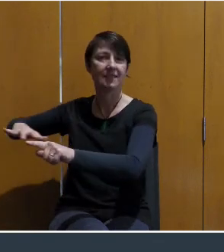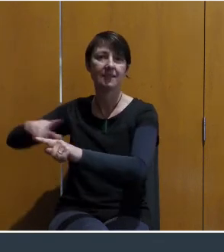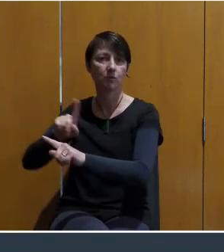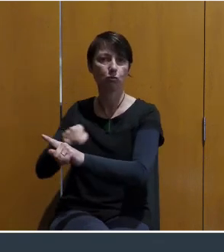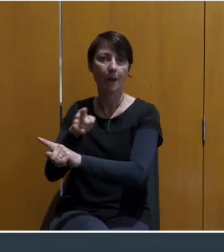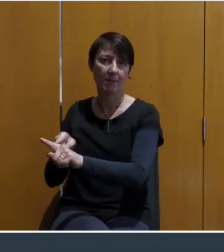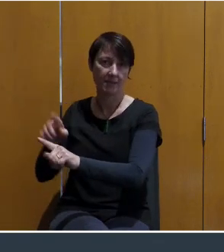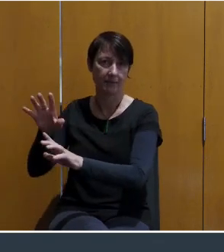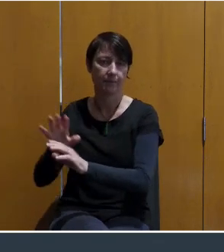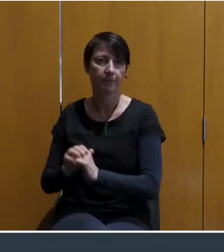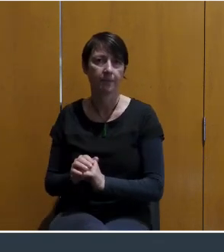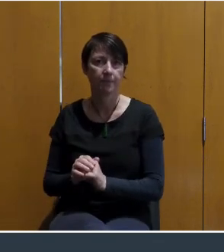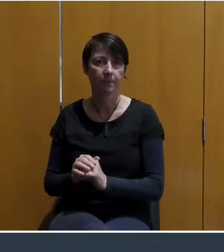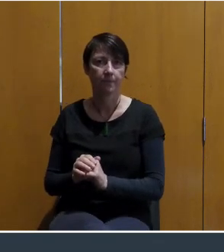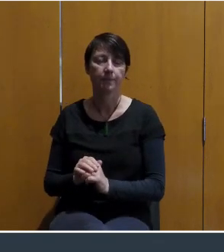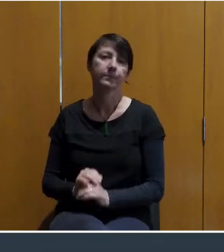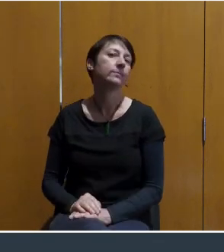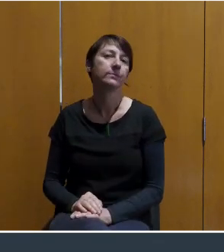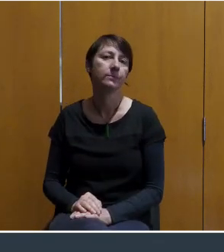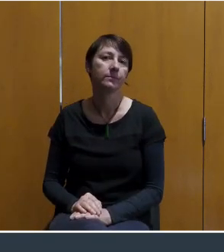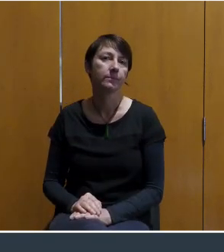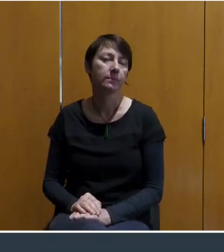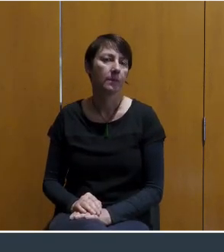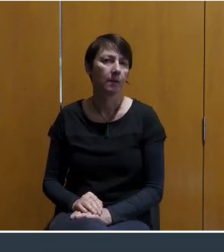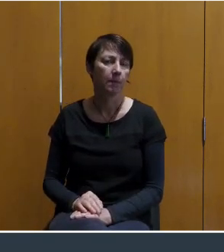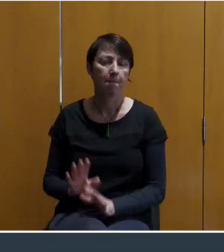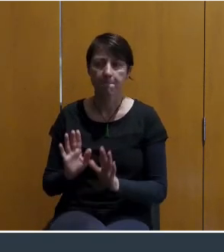geographical nature of how that looks, the